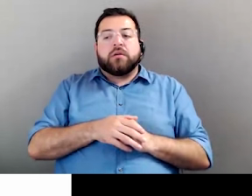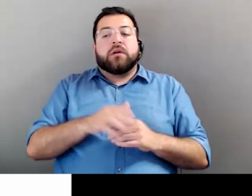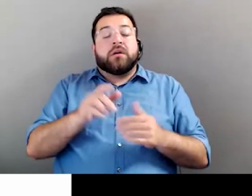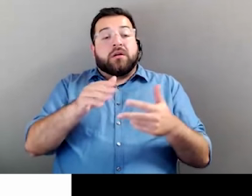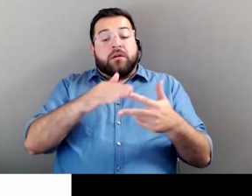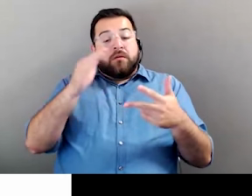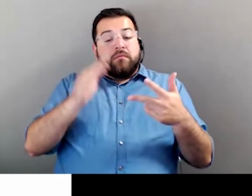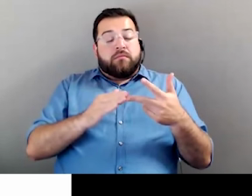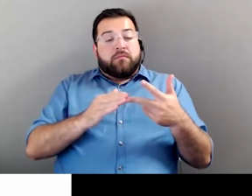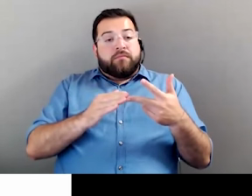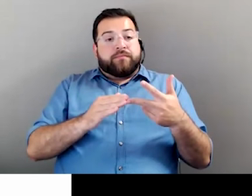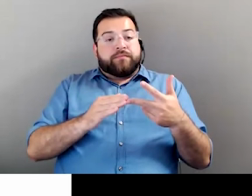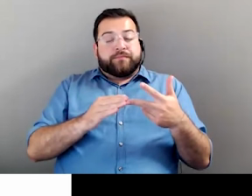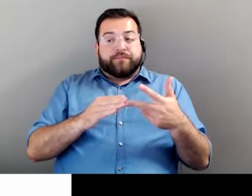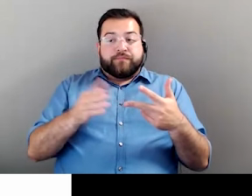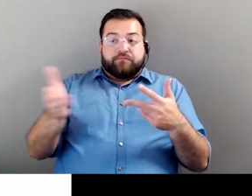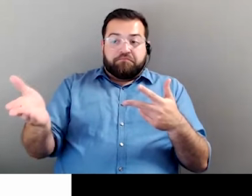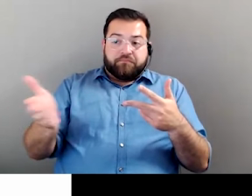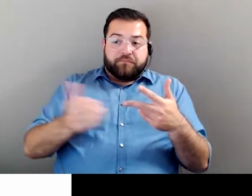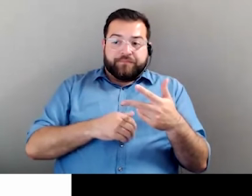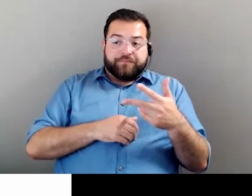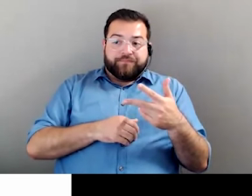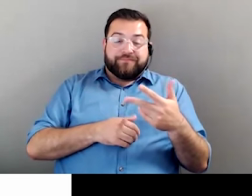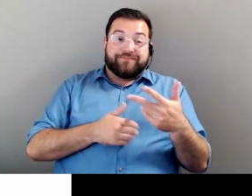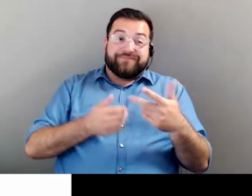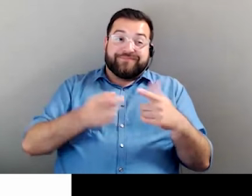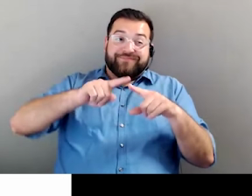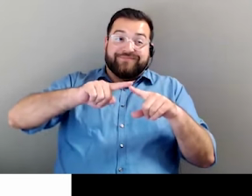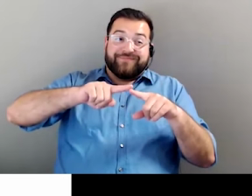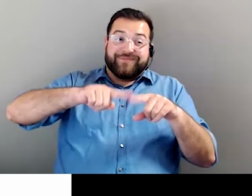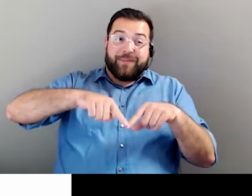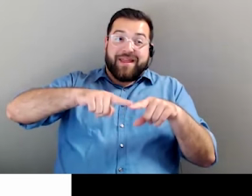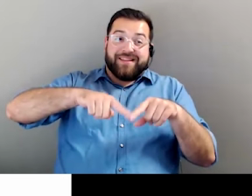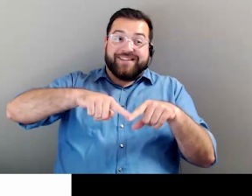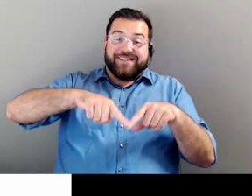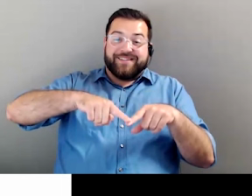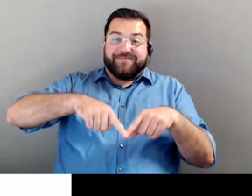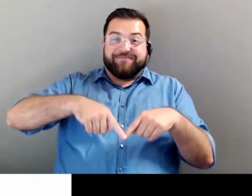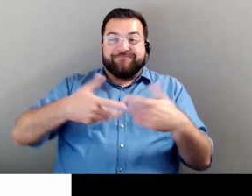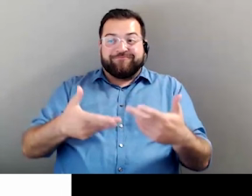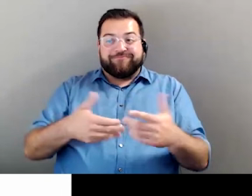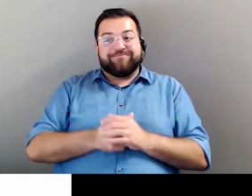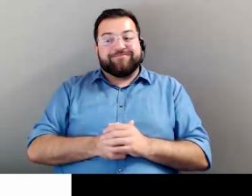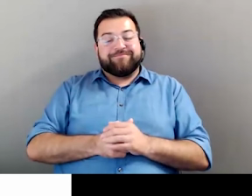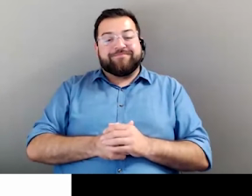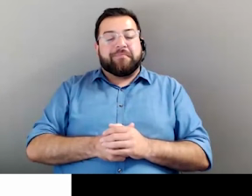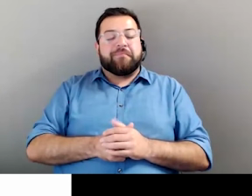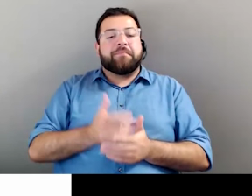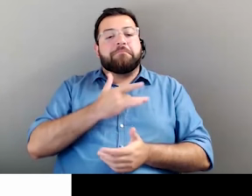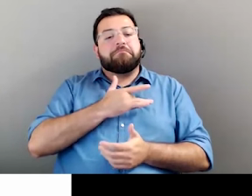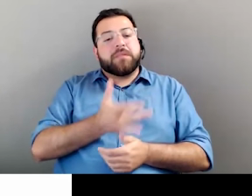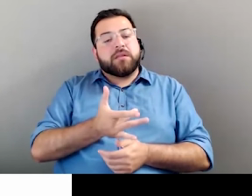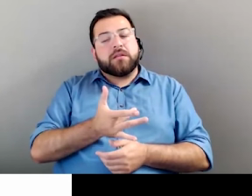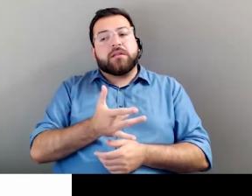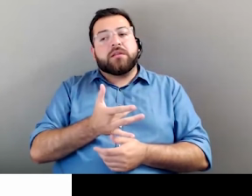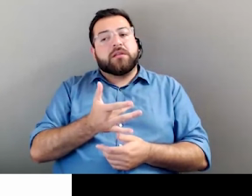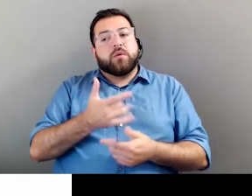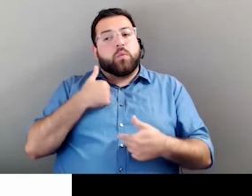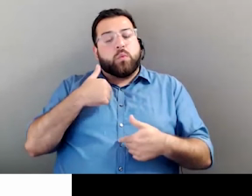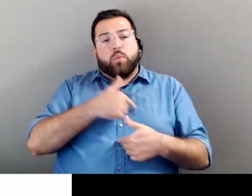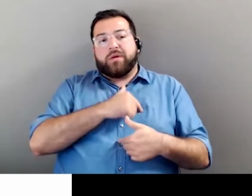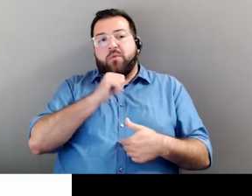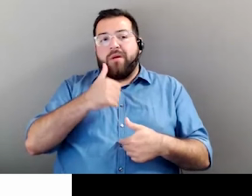the incident occurring on campus, it just depends. So normally we don't have